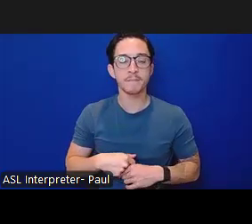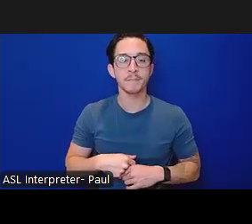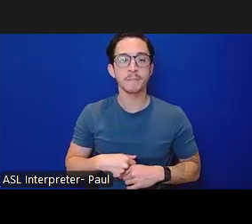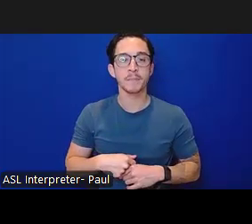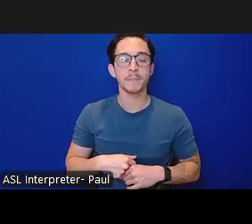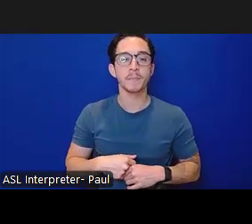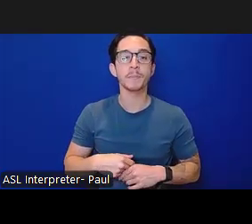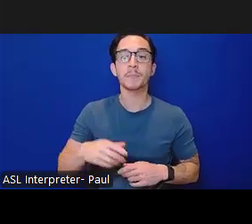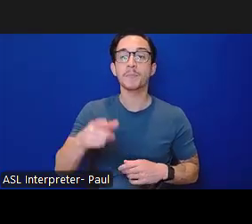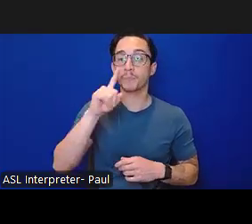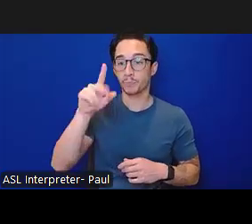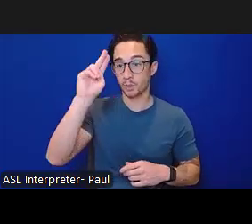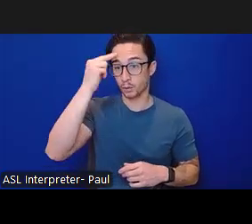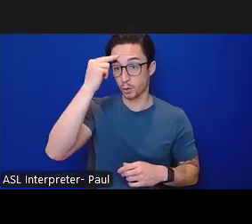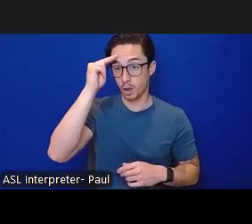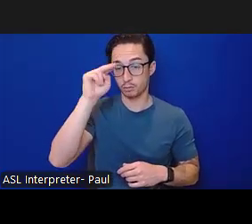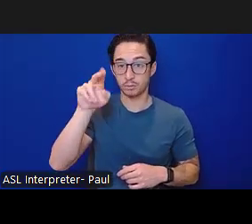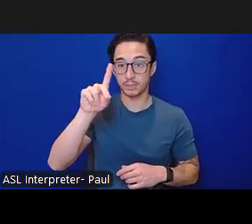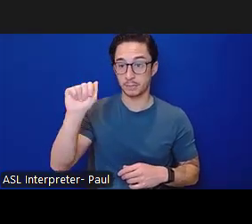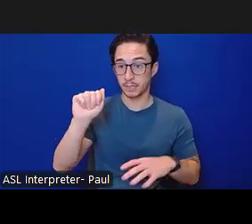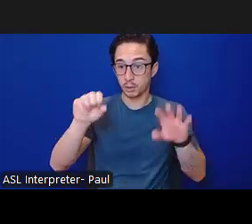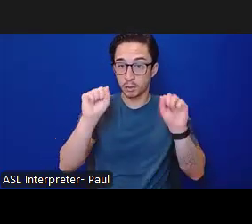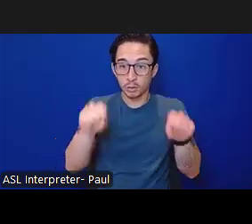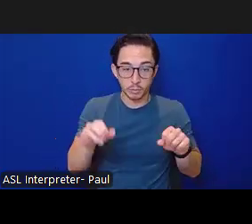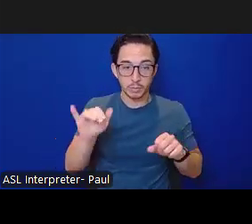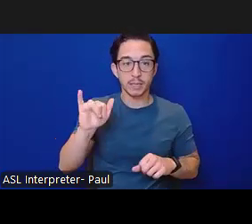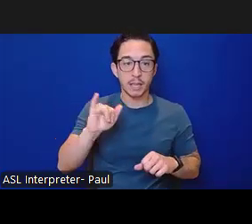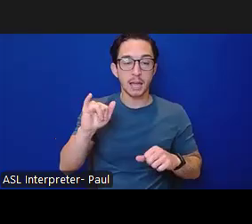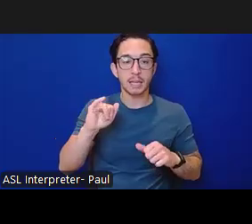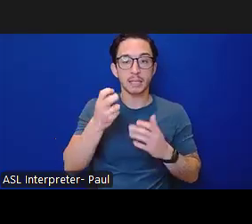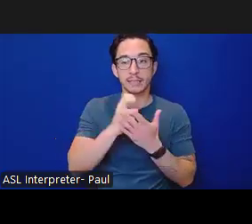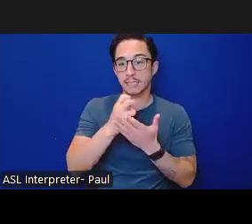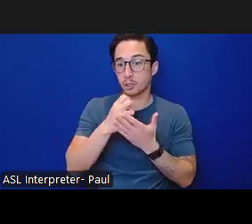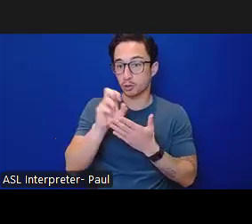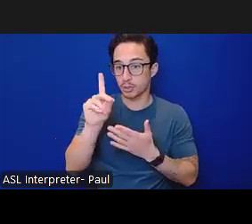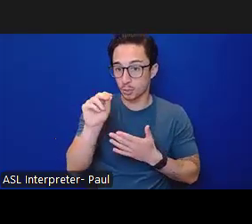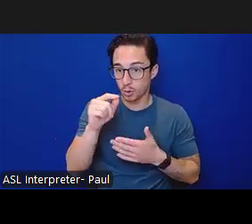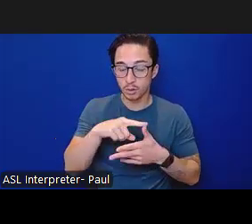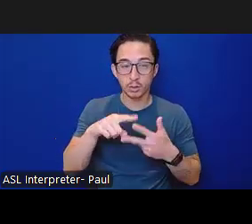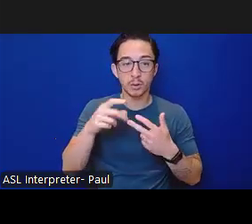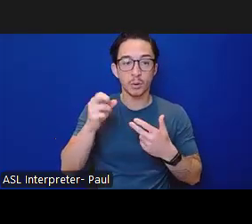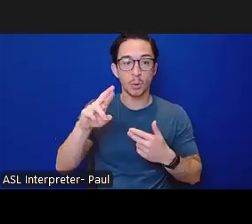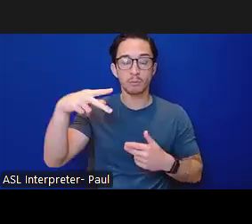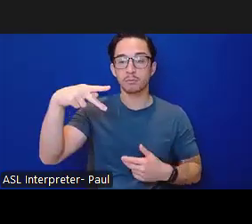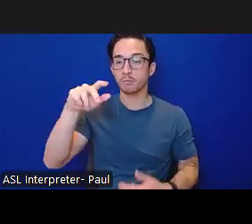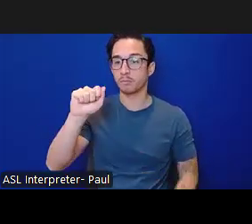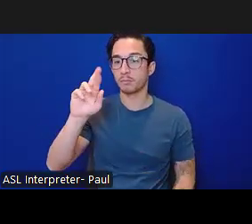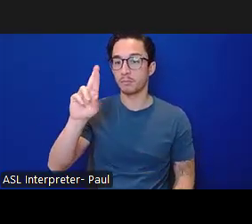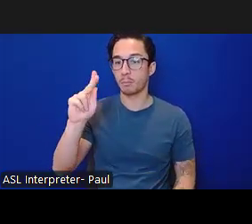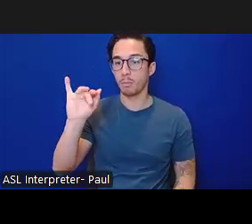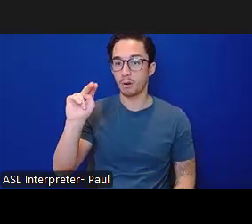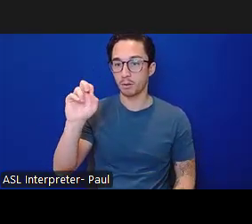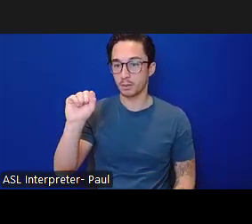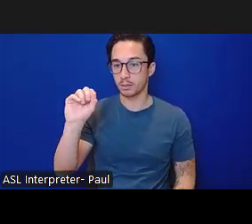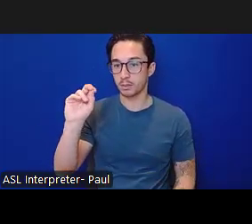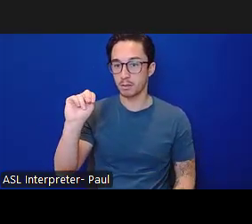And for our neurological disabilities, it can be things like seizures or Parkinson's disease.